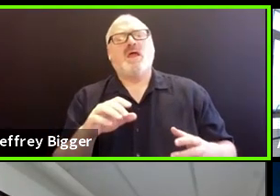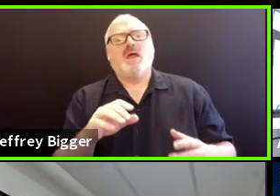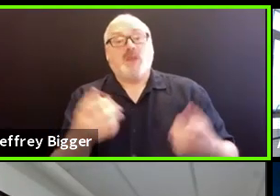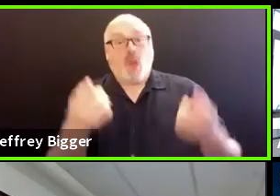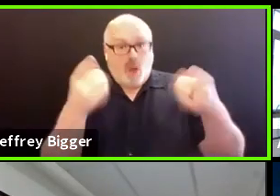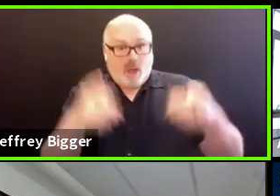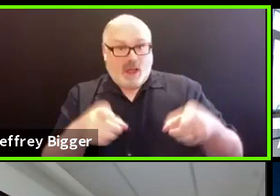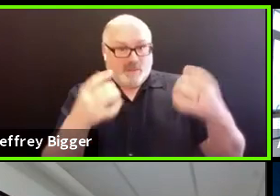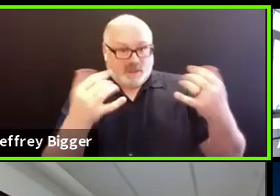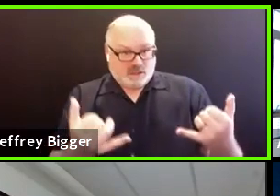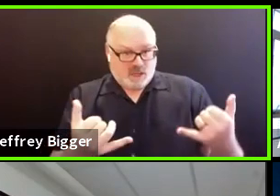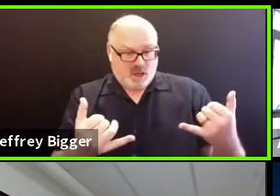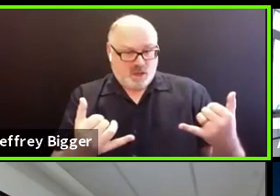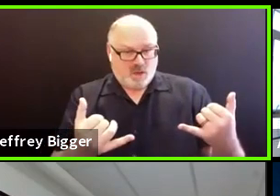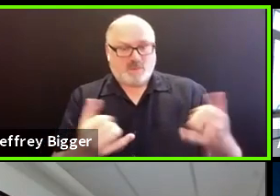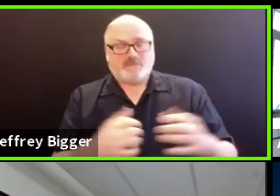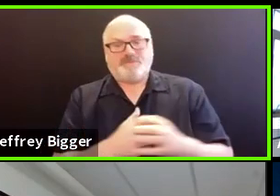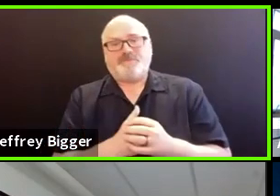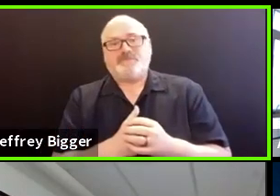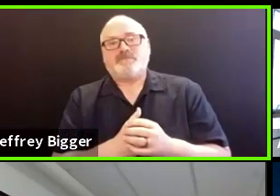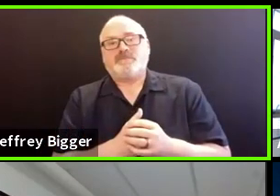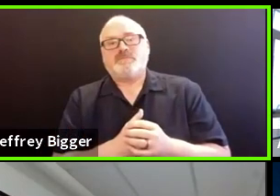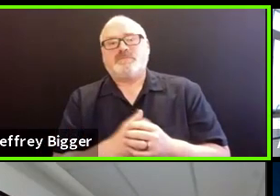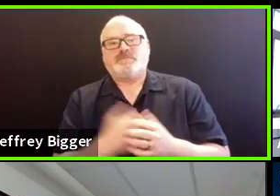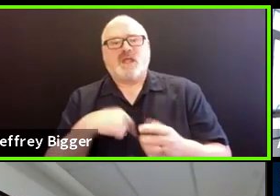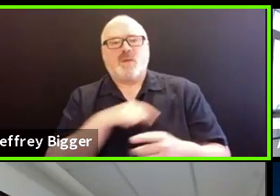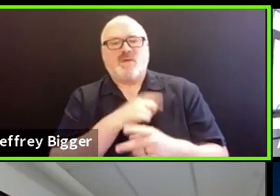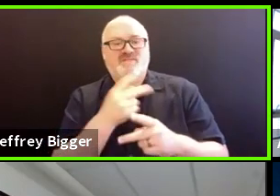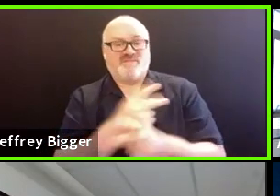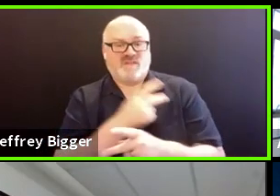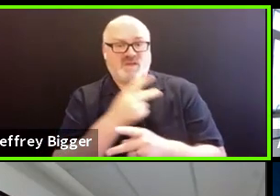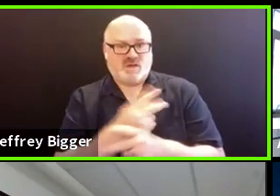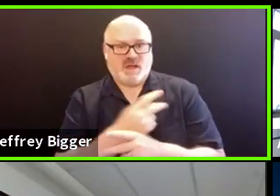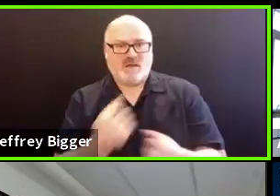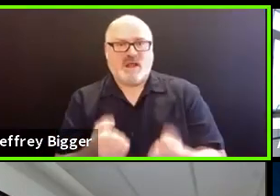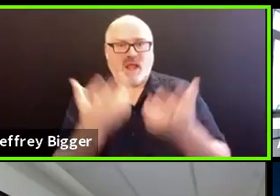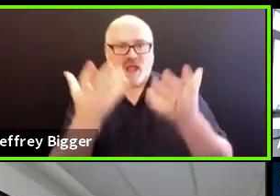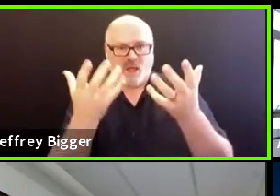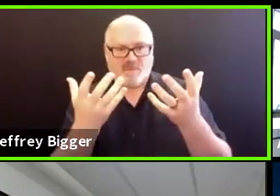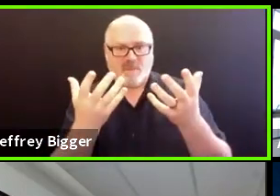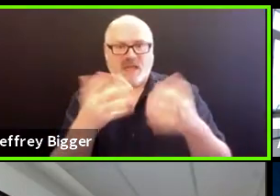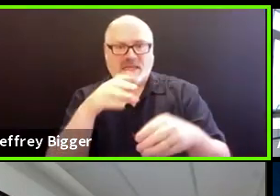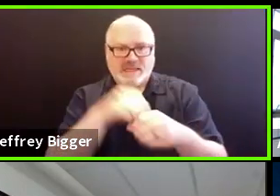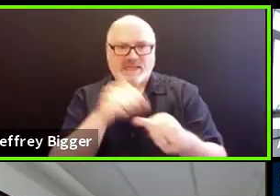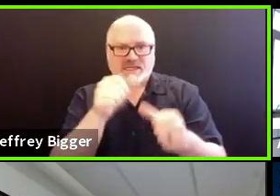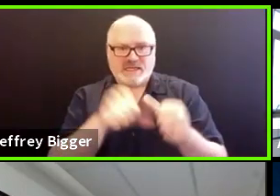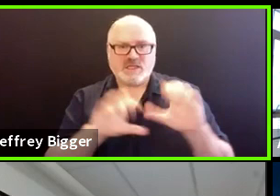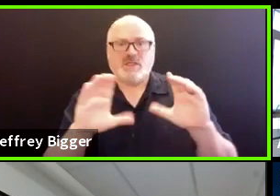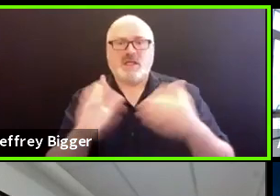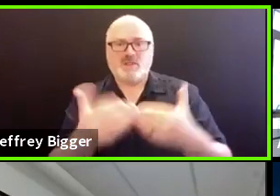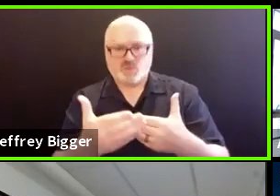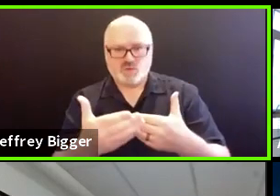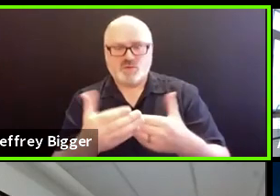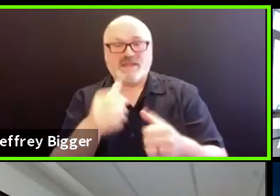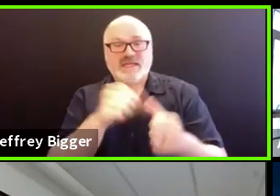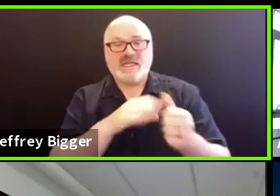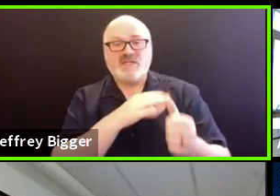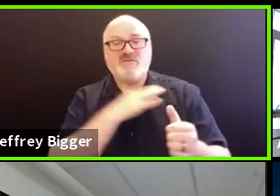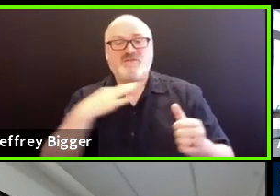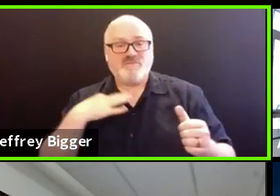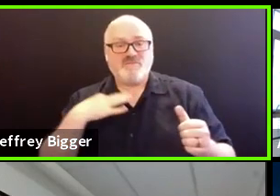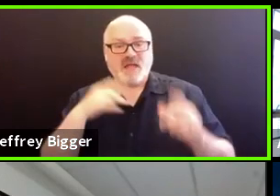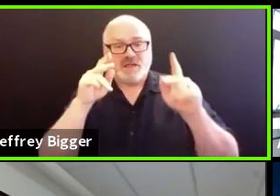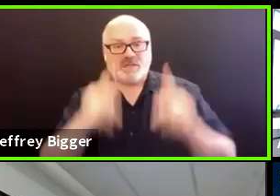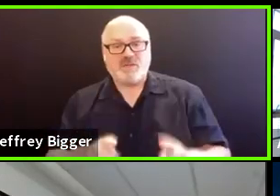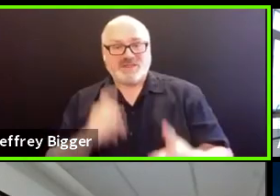happening now that we've figured out how many we can fit in each room is each faculty member is being tasked